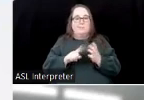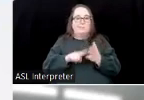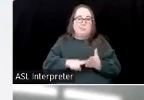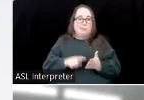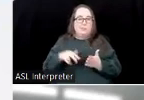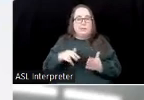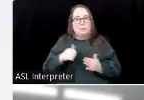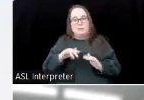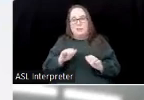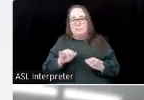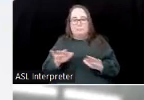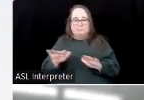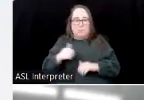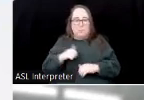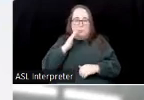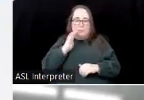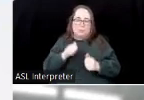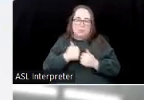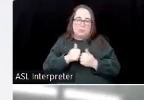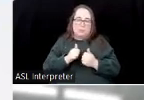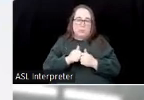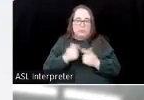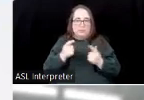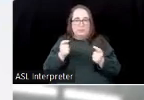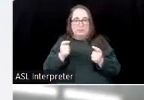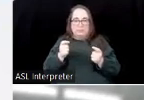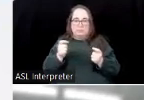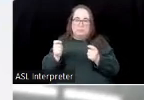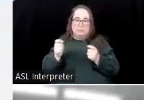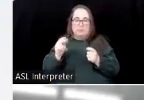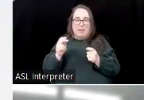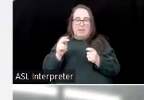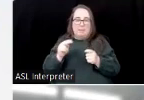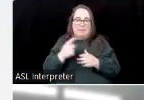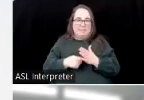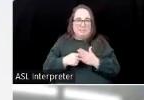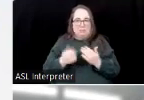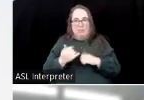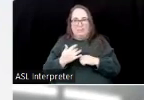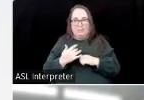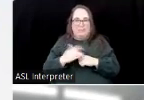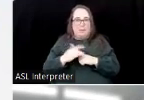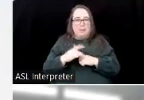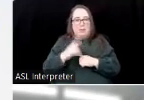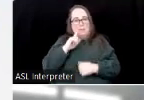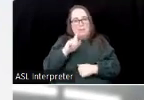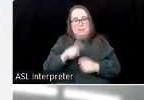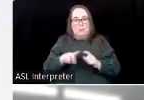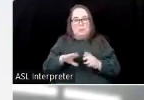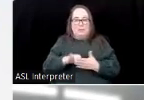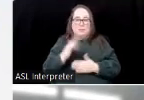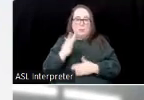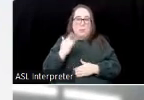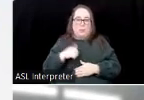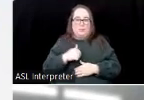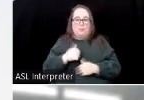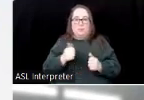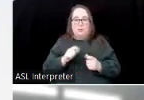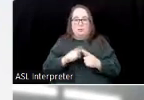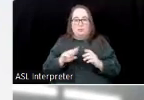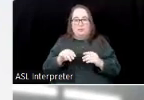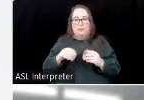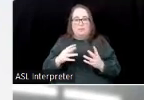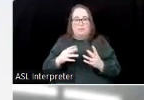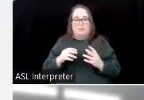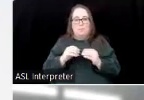etc. We know it's a challenge with the administrative fees that are currently out there for landlords to do this, which is why we've tried to give these extra